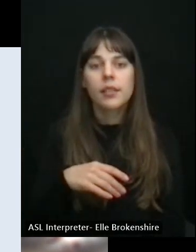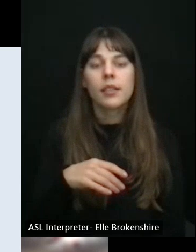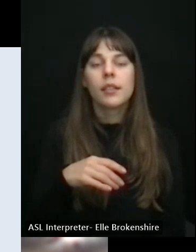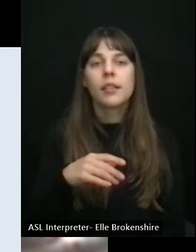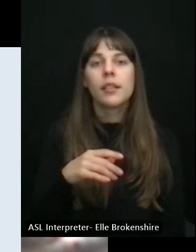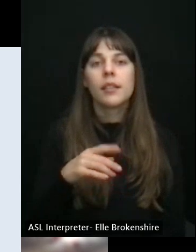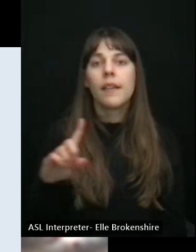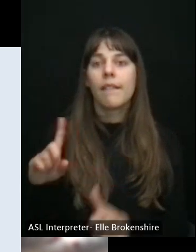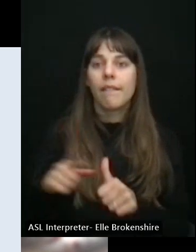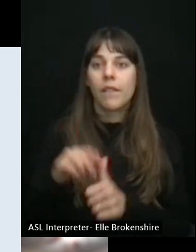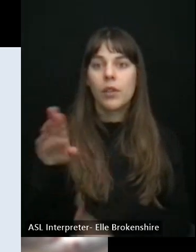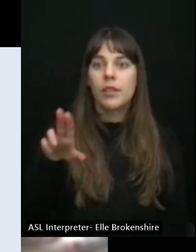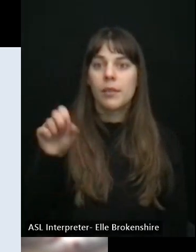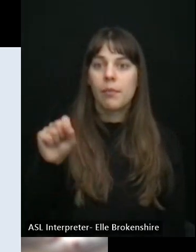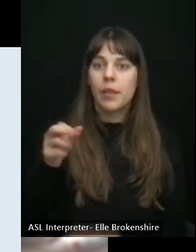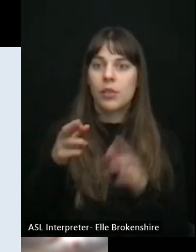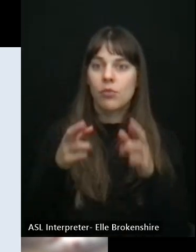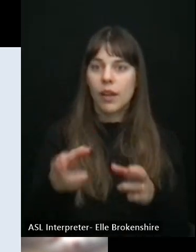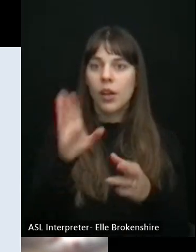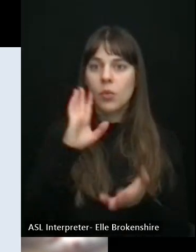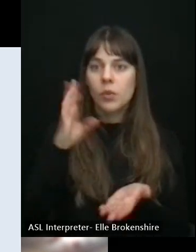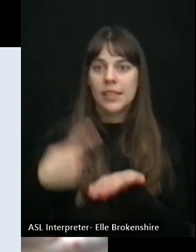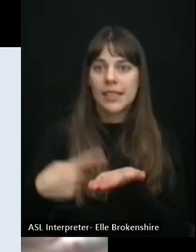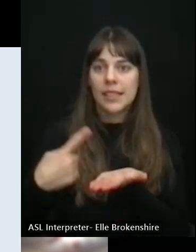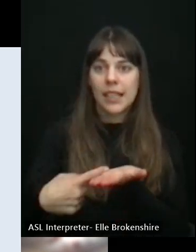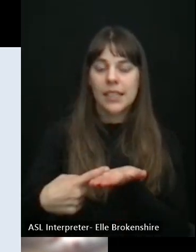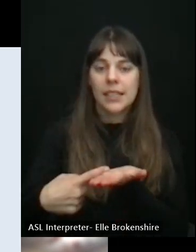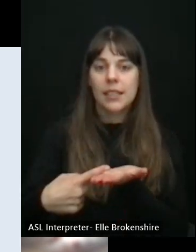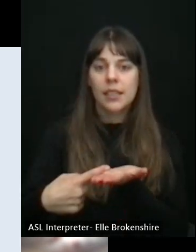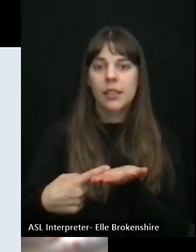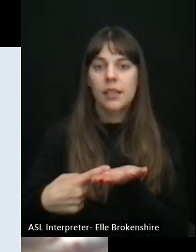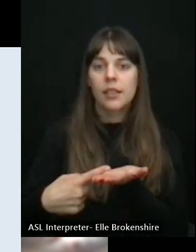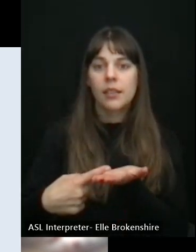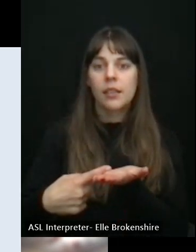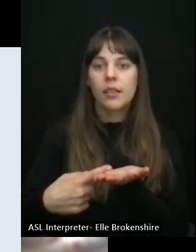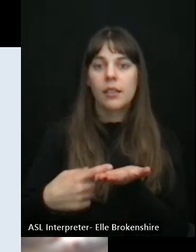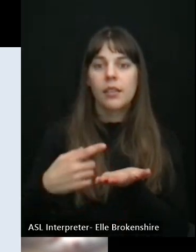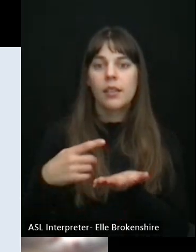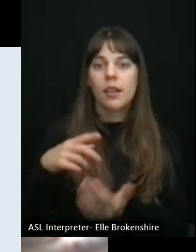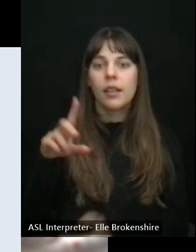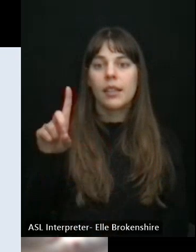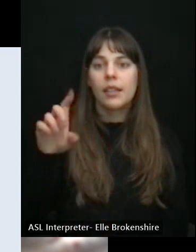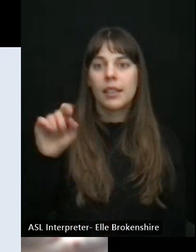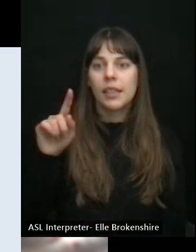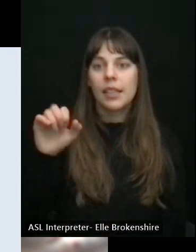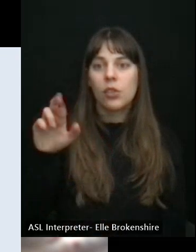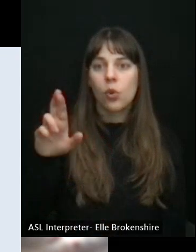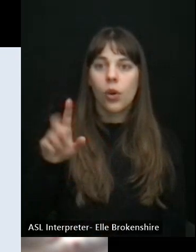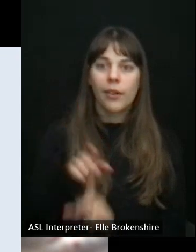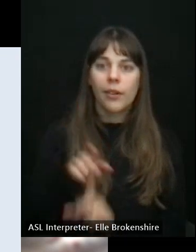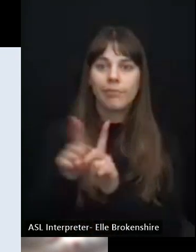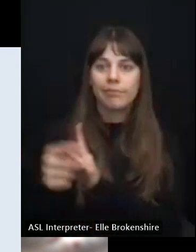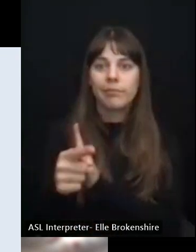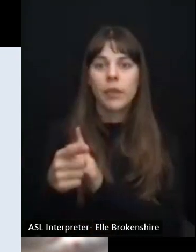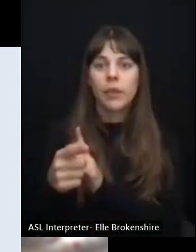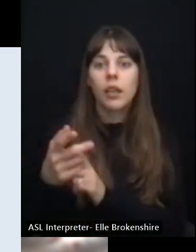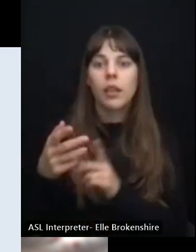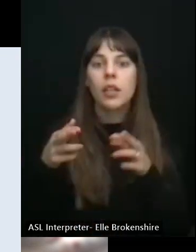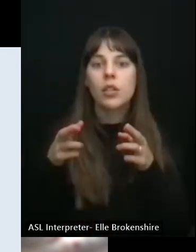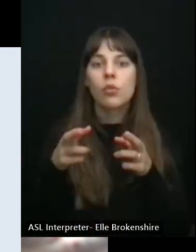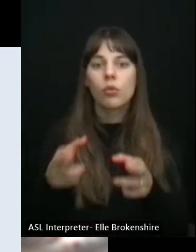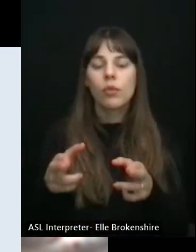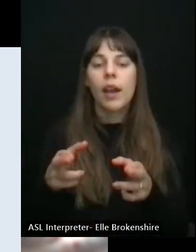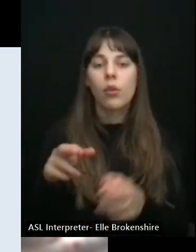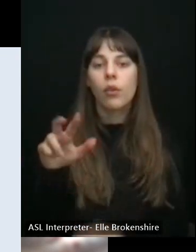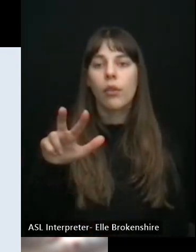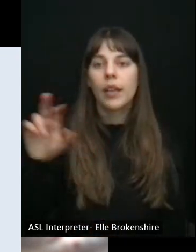The first bus route that we're going to talk about that on detour will be the Route 39 Brookline. Most routes that we